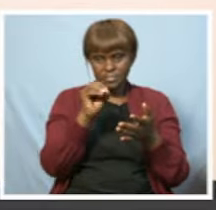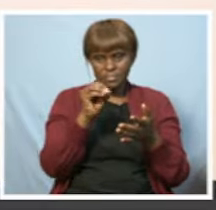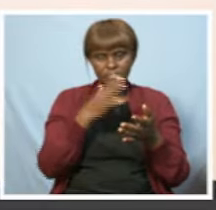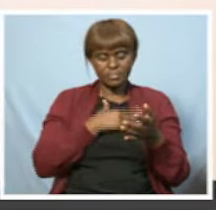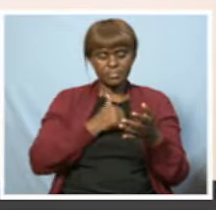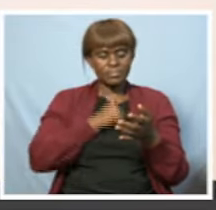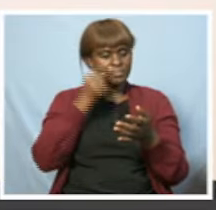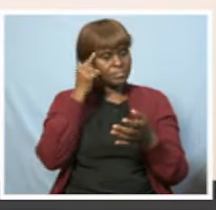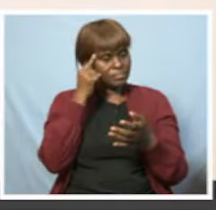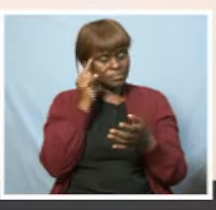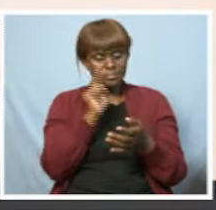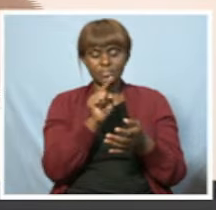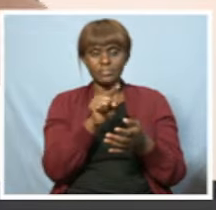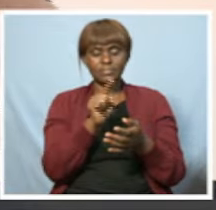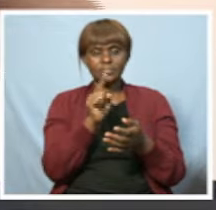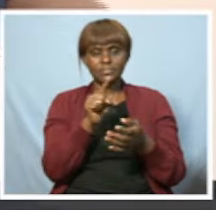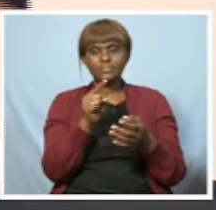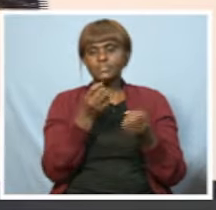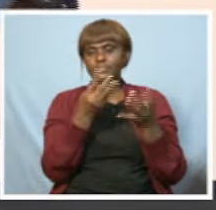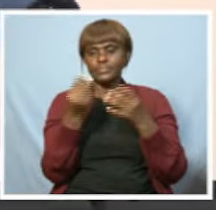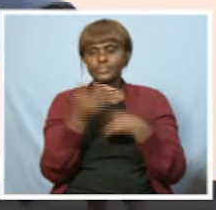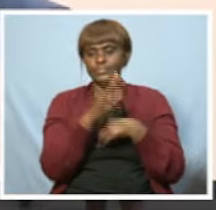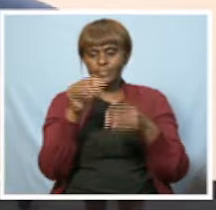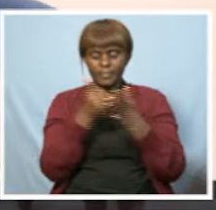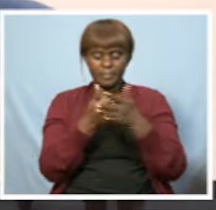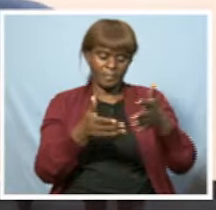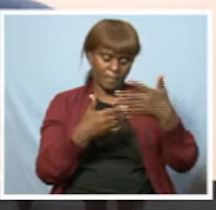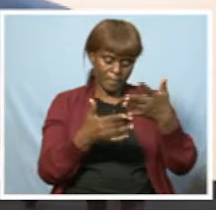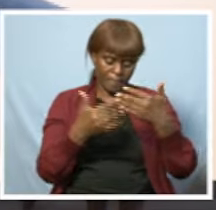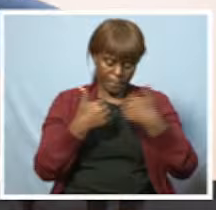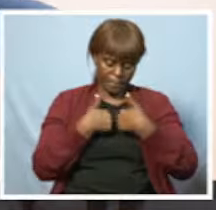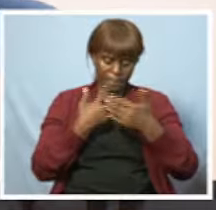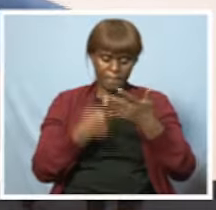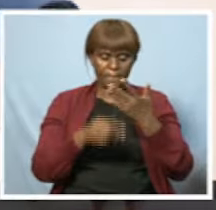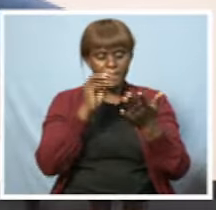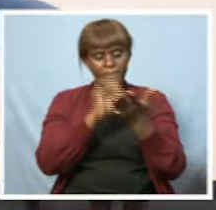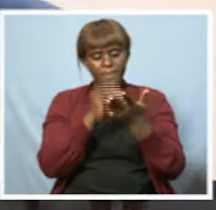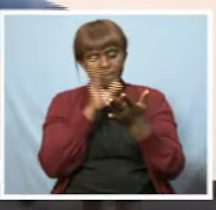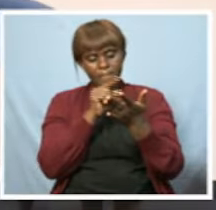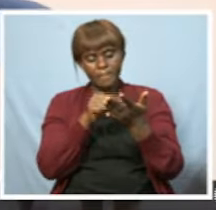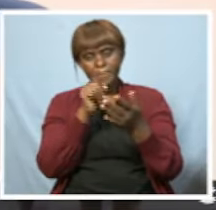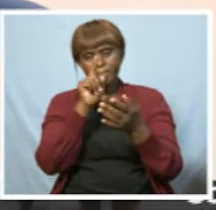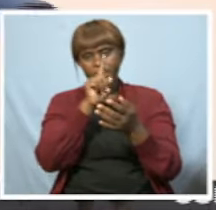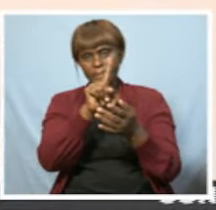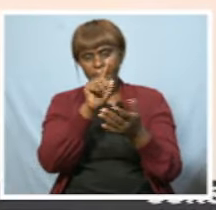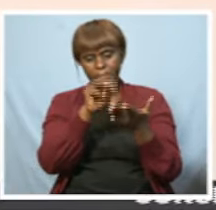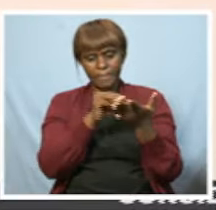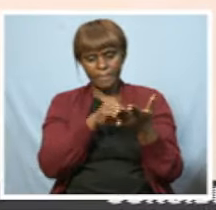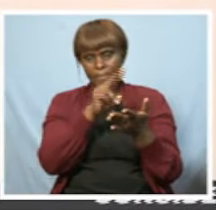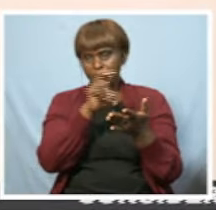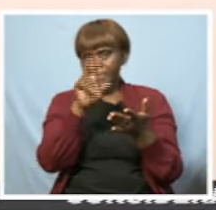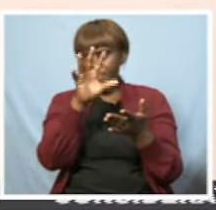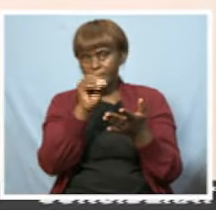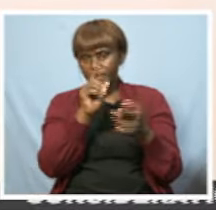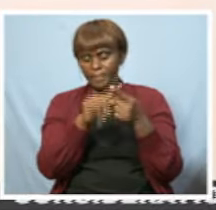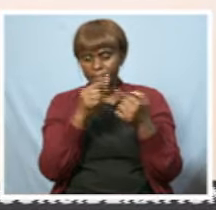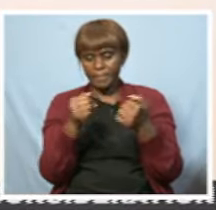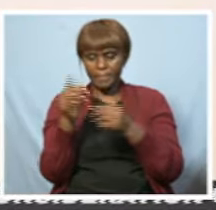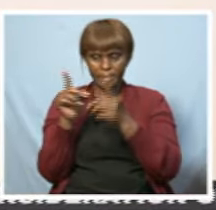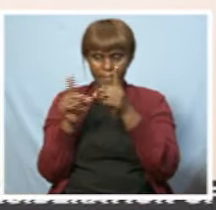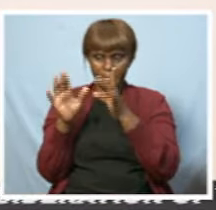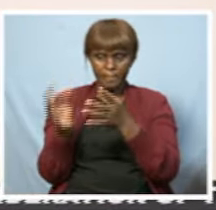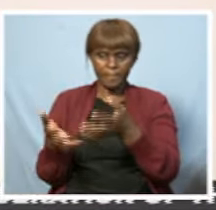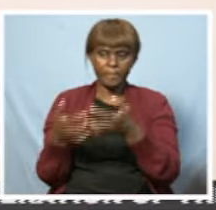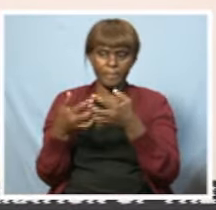think this is most of all the documentation we have actually put it 1,250,000. But now the Director